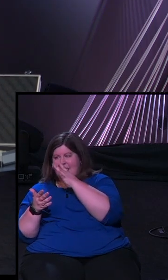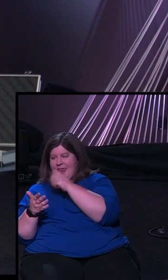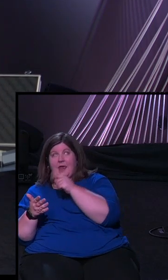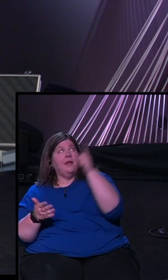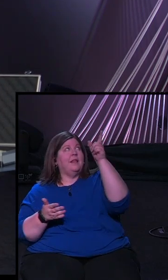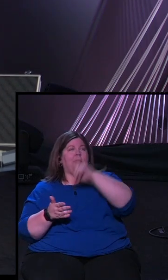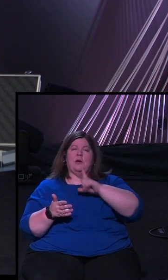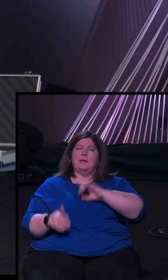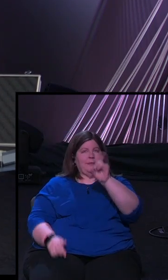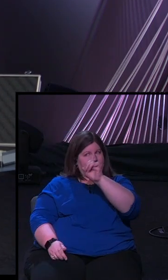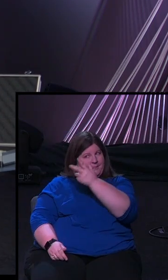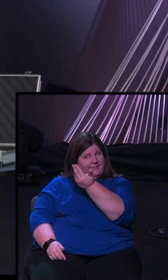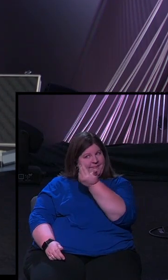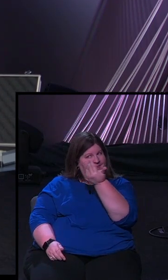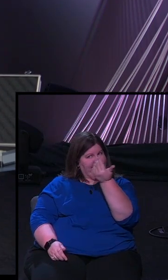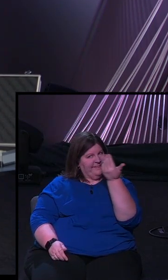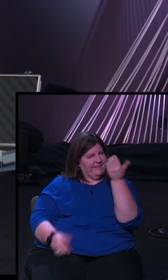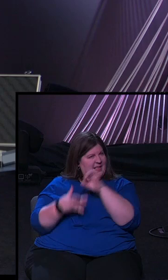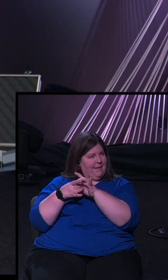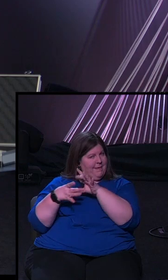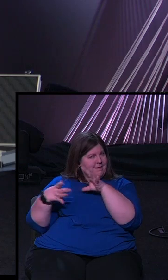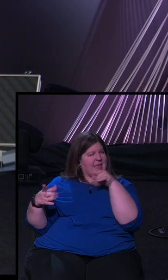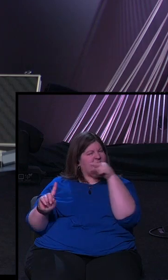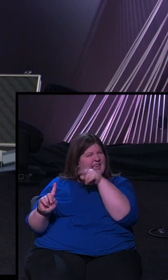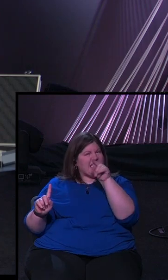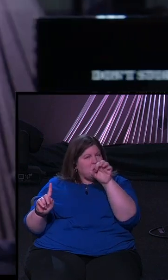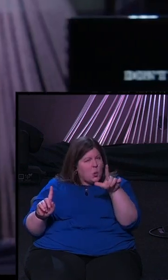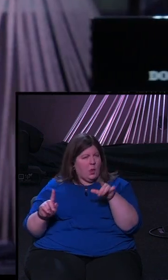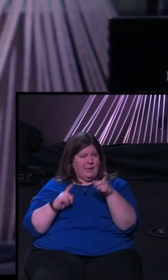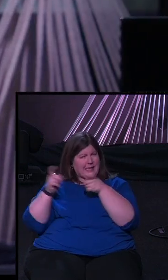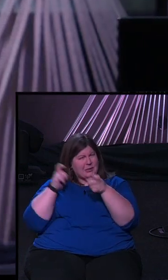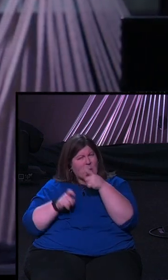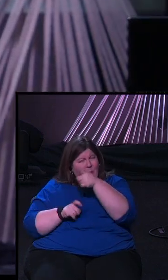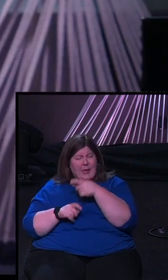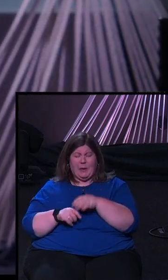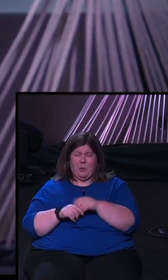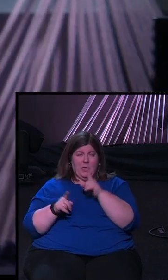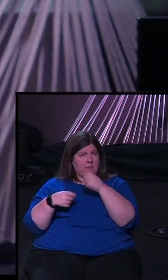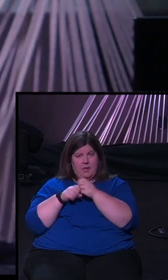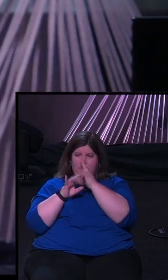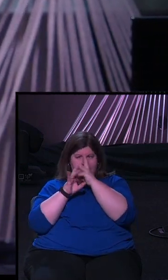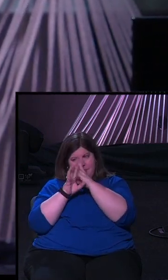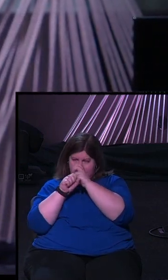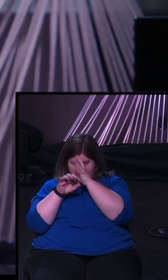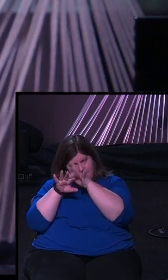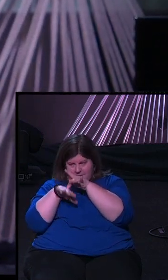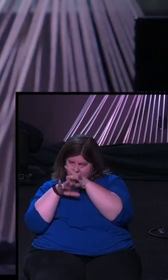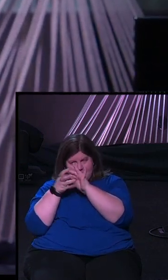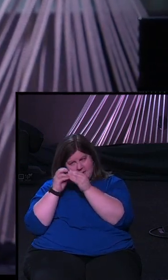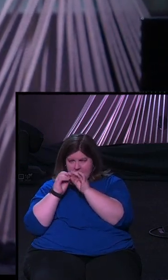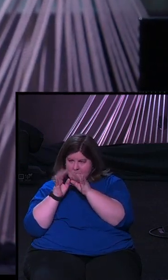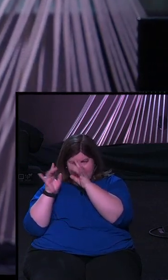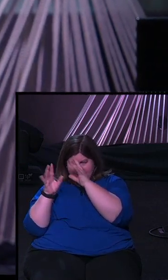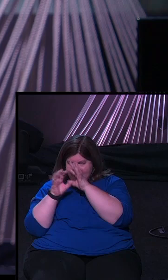Come on, get over here. Let's get away from that. That's a tool. It's controlling you. It's focusing you all on this thing and this number and this